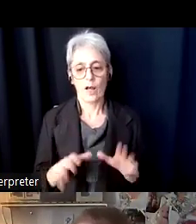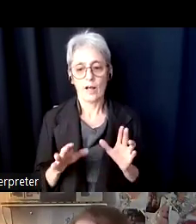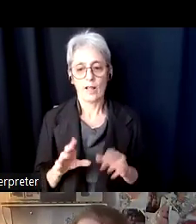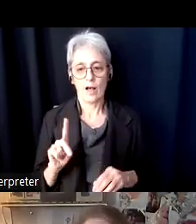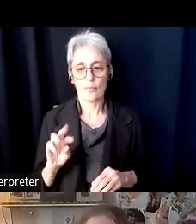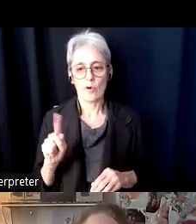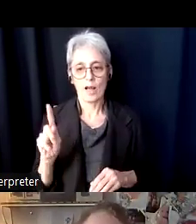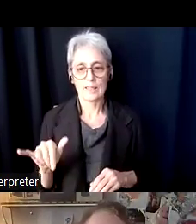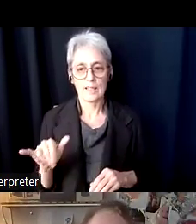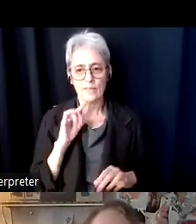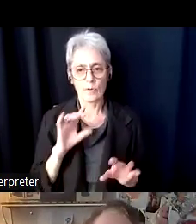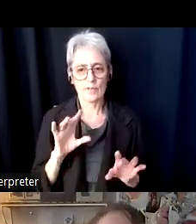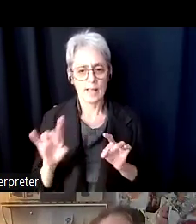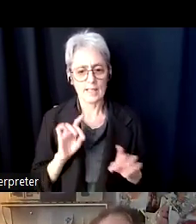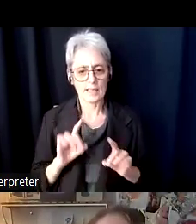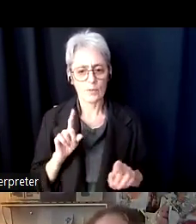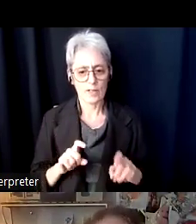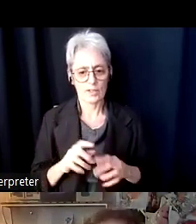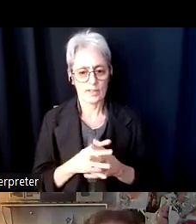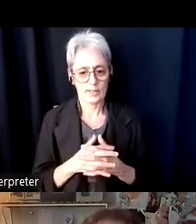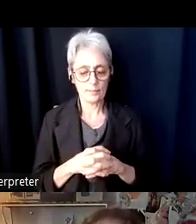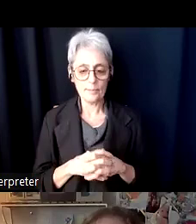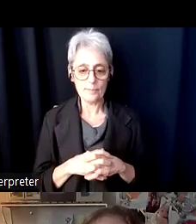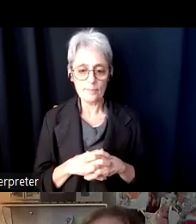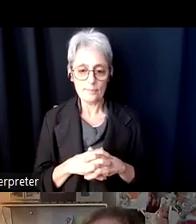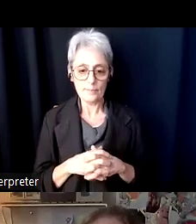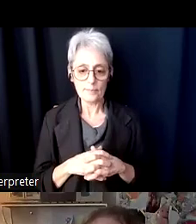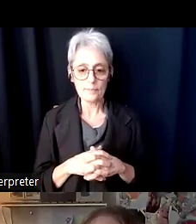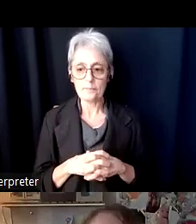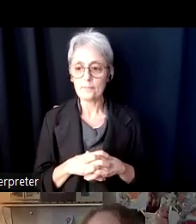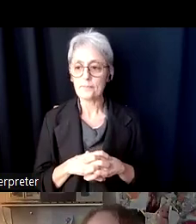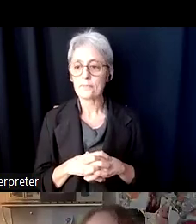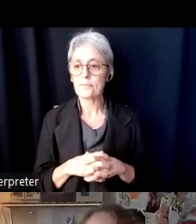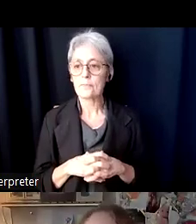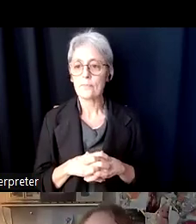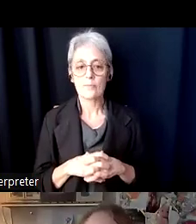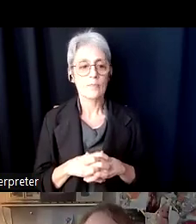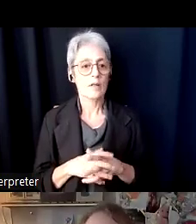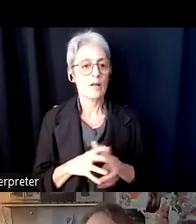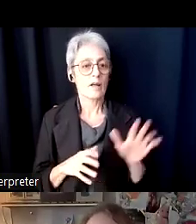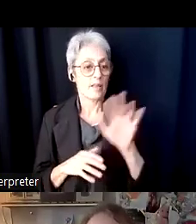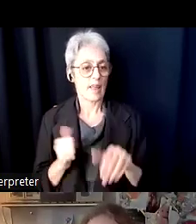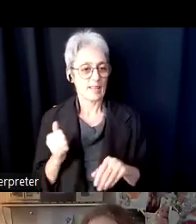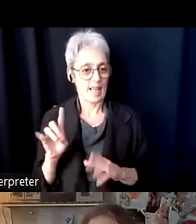questions. On the next slide, we have a map showing the 18 states who participated in